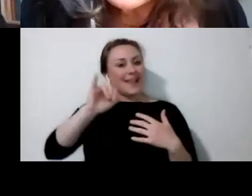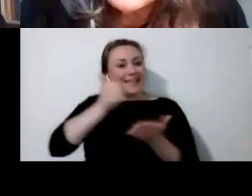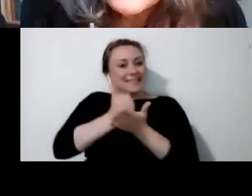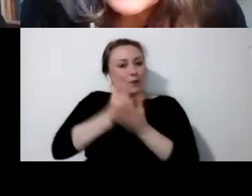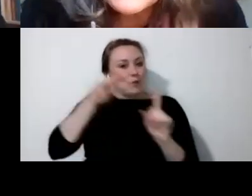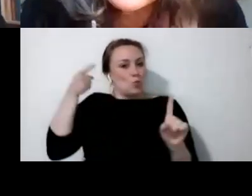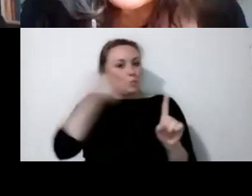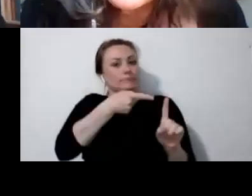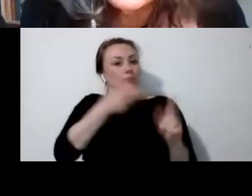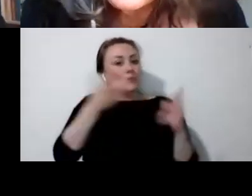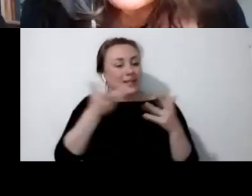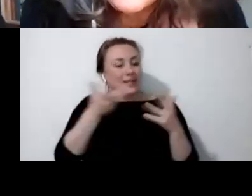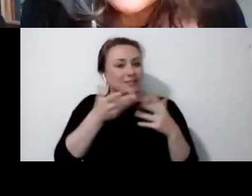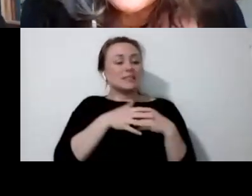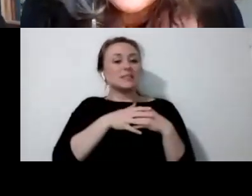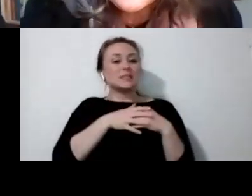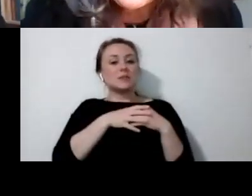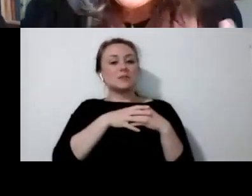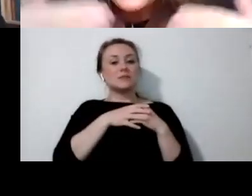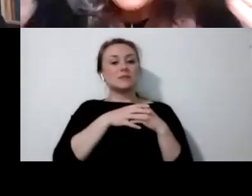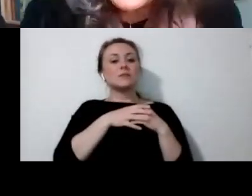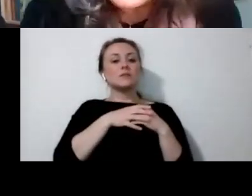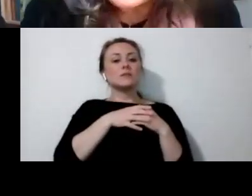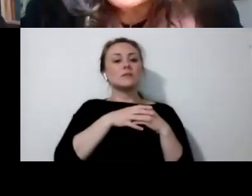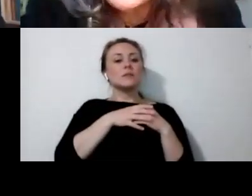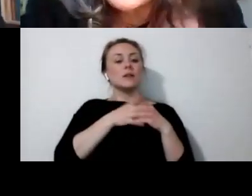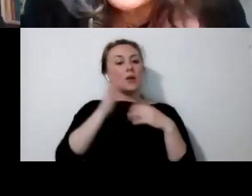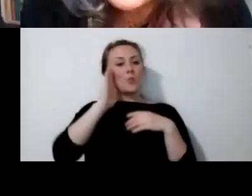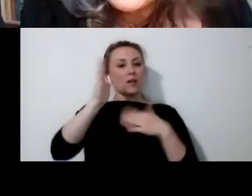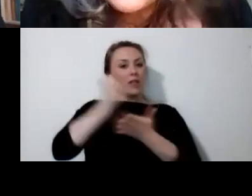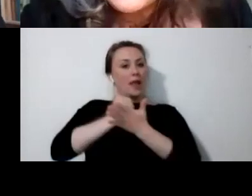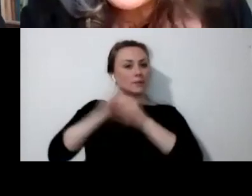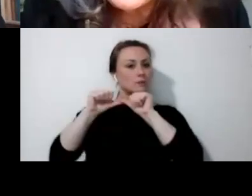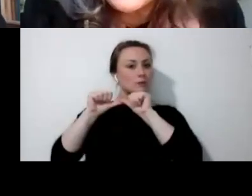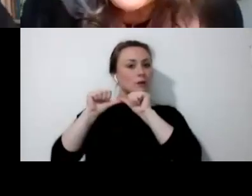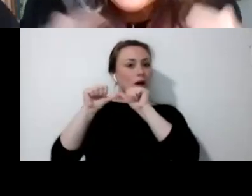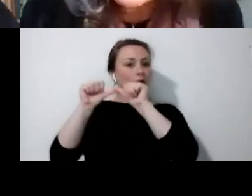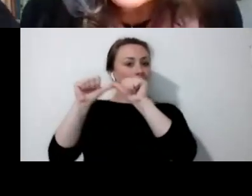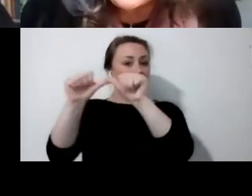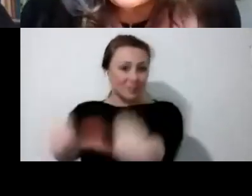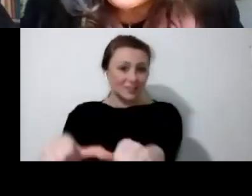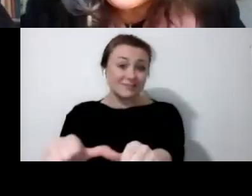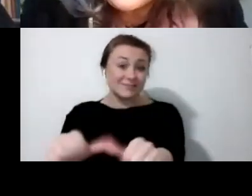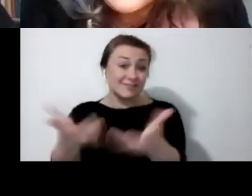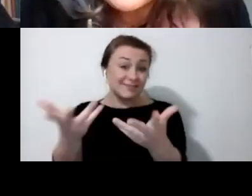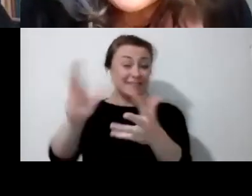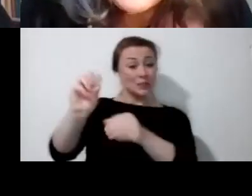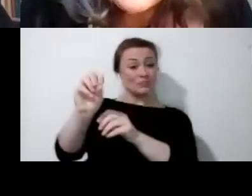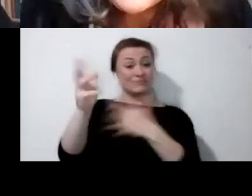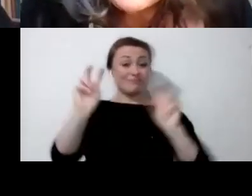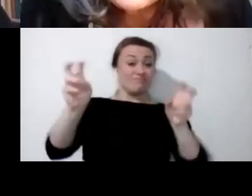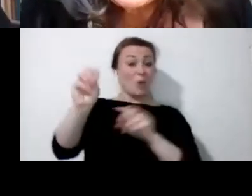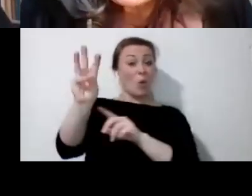have it institutionalized so that it goes on and it continues and has kind of a life of its own based